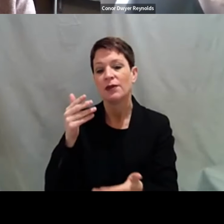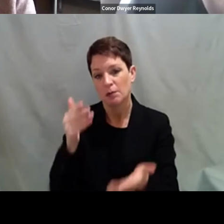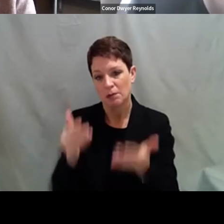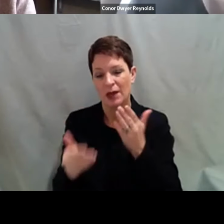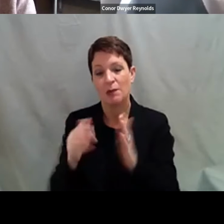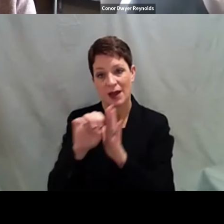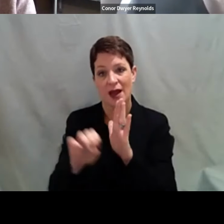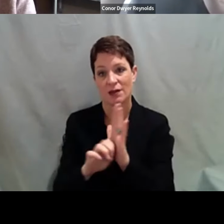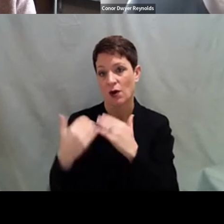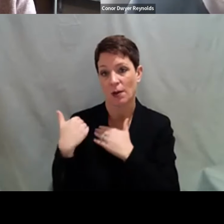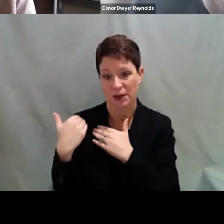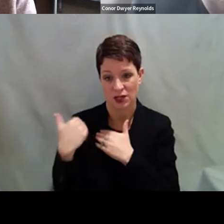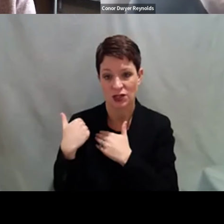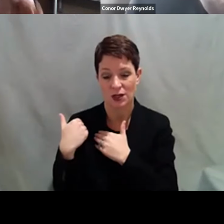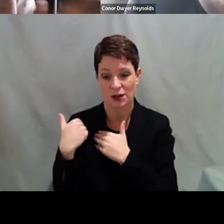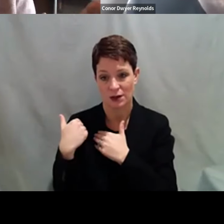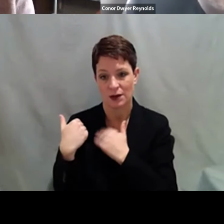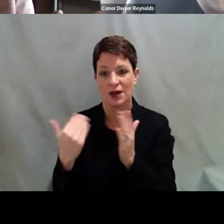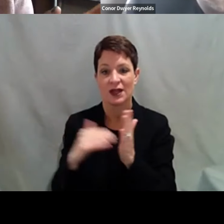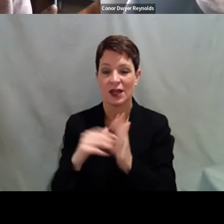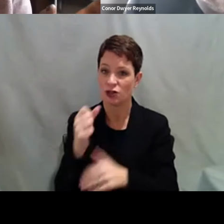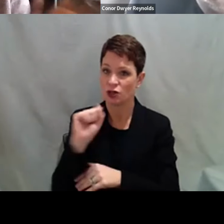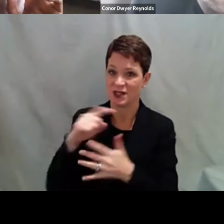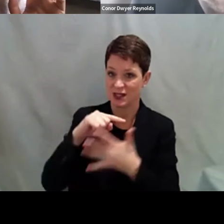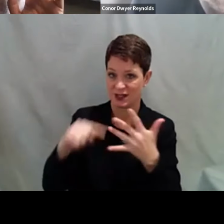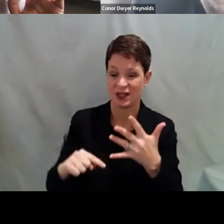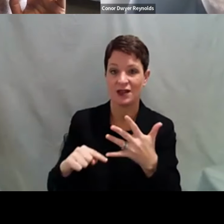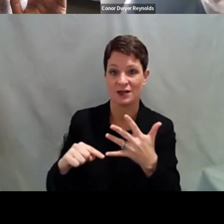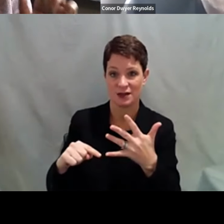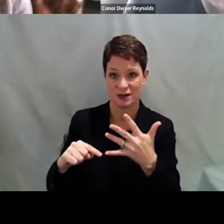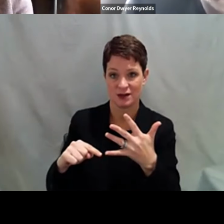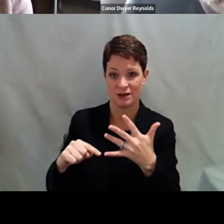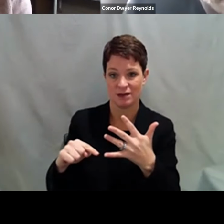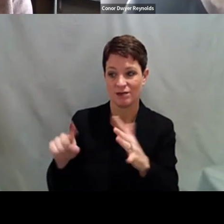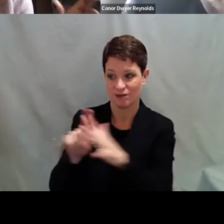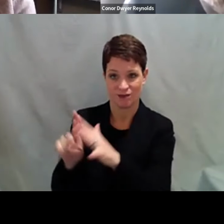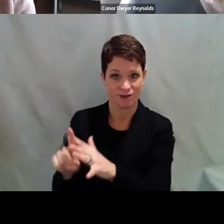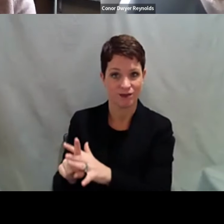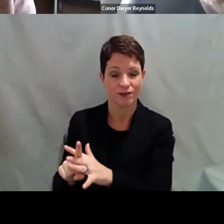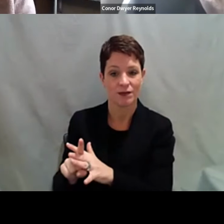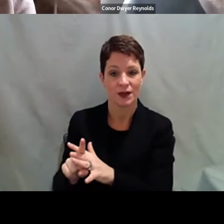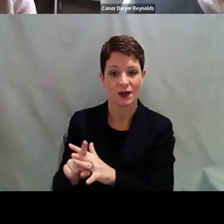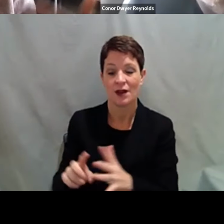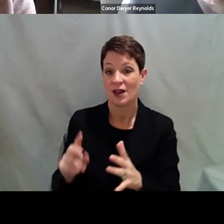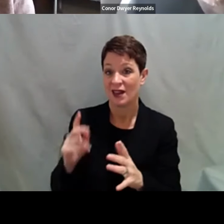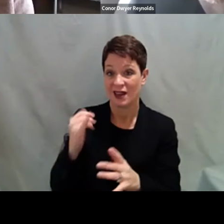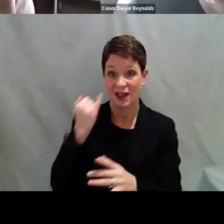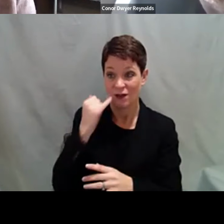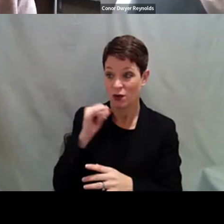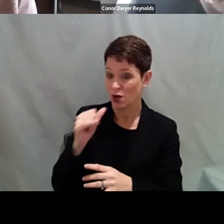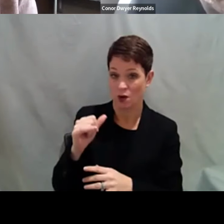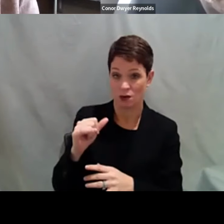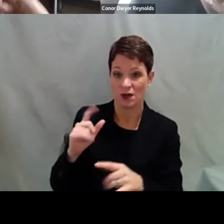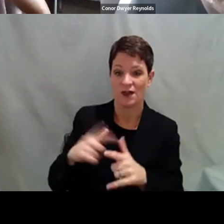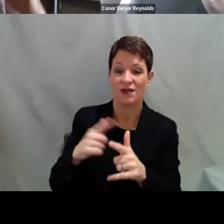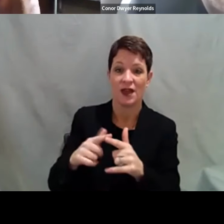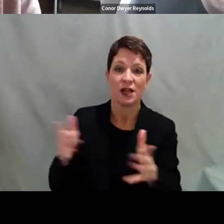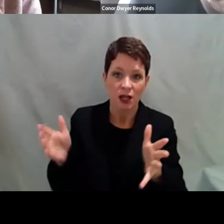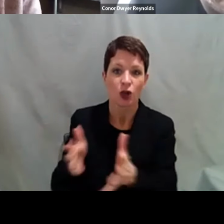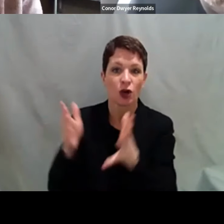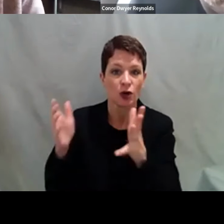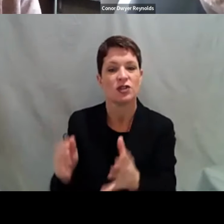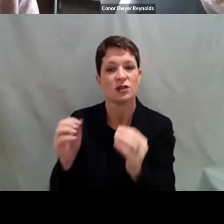ethical obligation, again, to resist these narratives, because failure to do so might promote disability discrimination. So it's